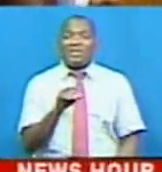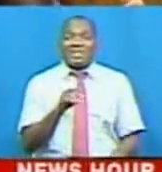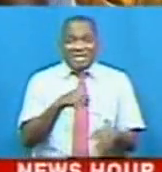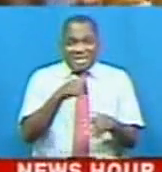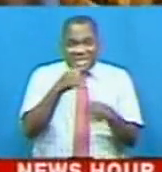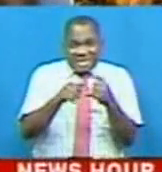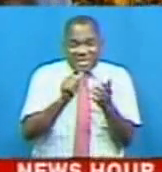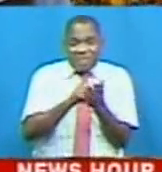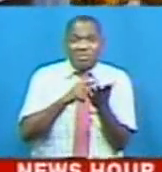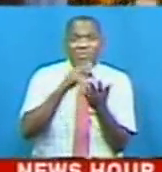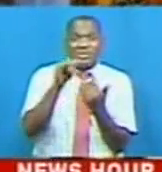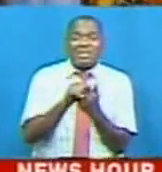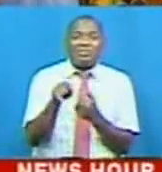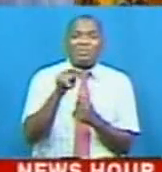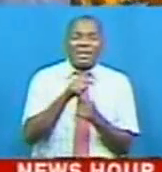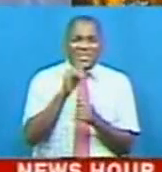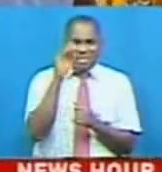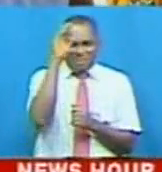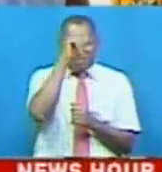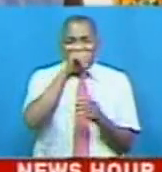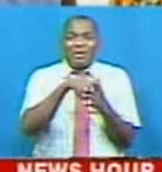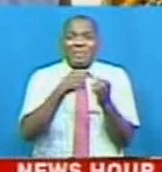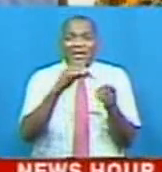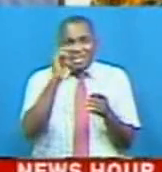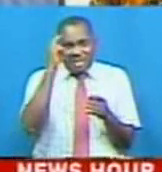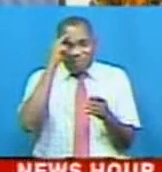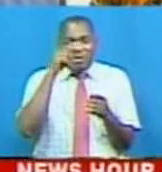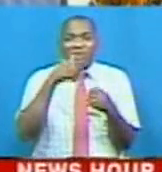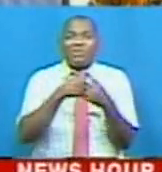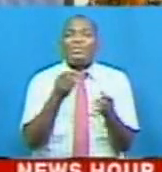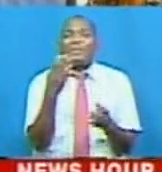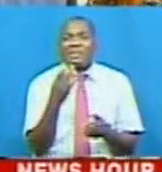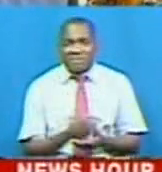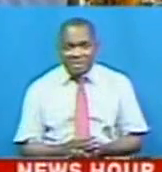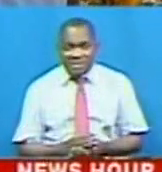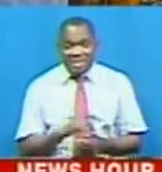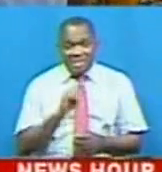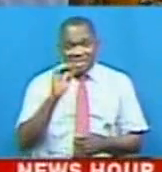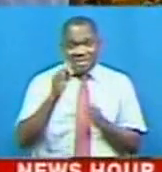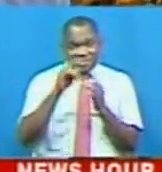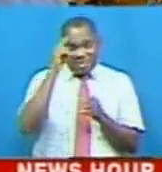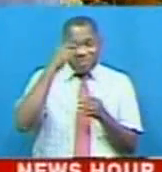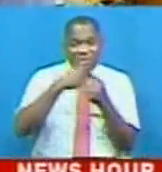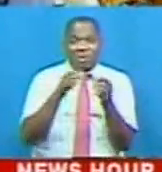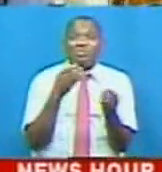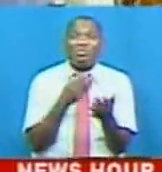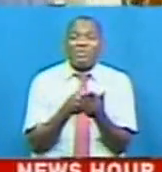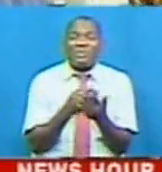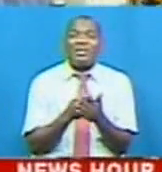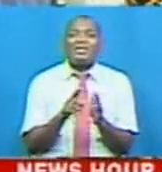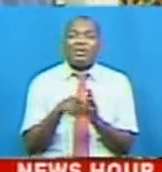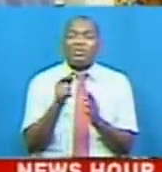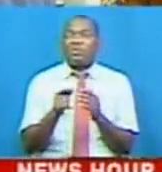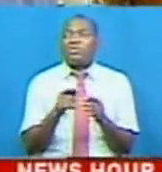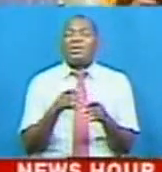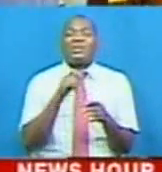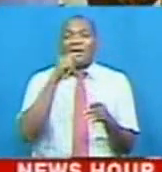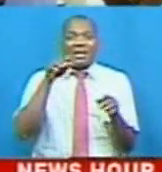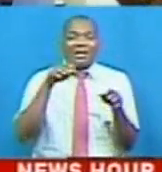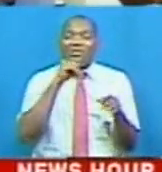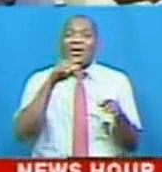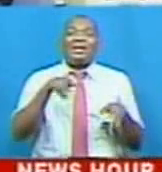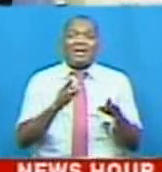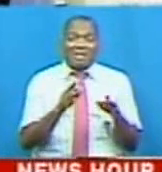the end of this exercise is for them to estimate how much government has lost. If government has lost any money, then we are going to